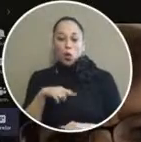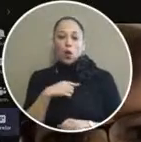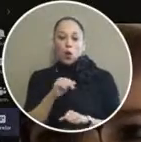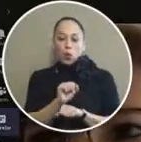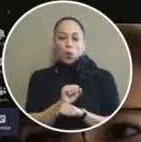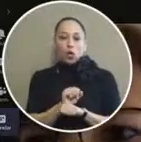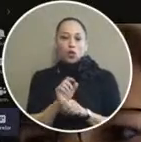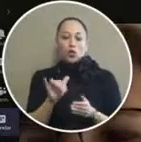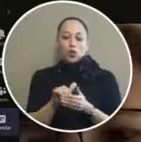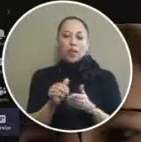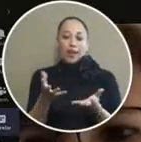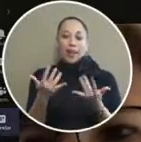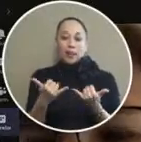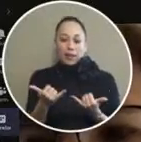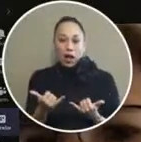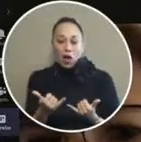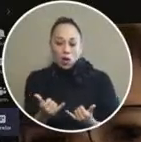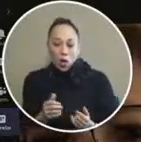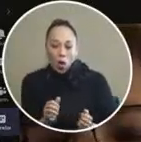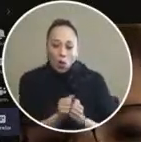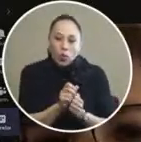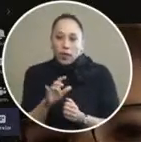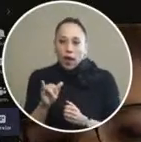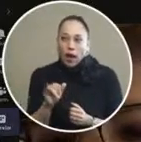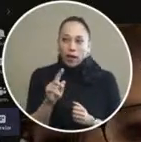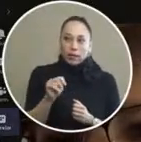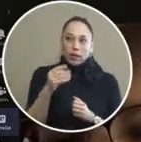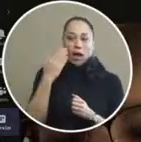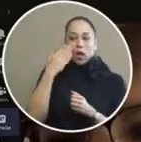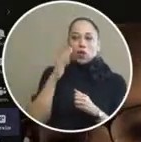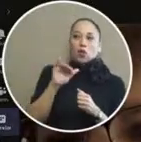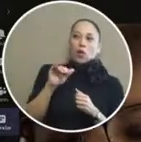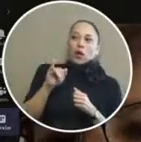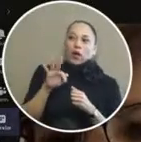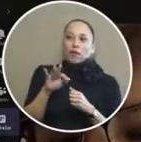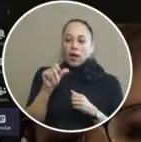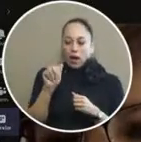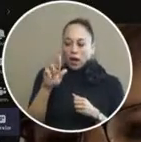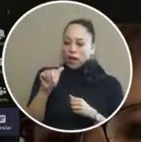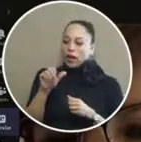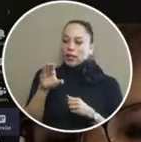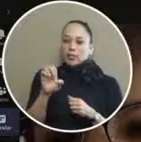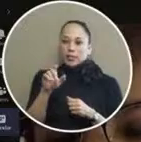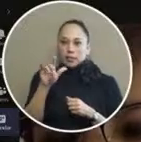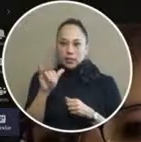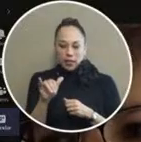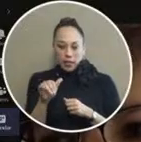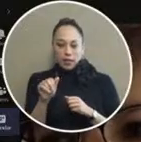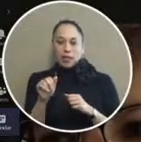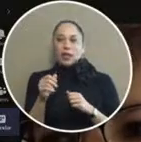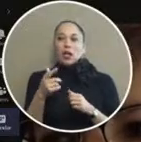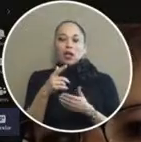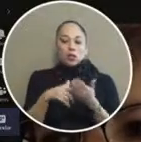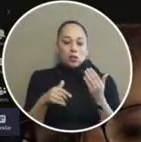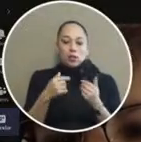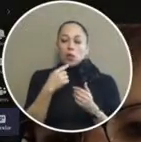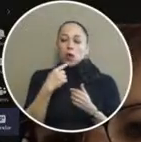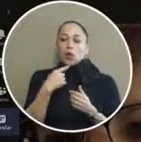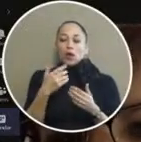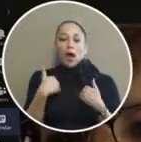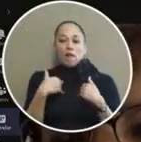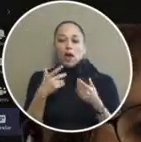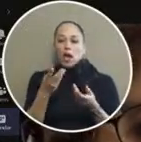that plan right now, Representative, with IT, and I don't know if Araceli is on the call and she can maybe help me. We've had a little